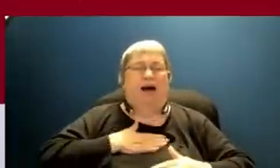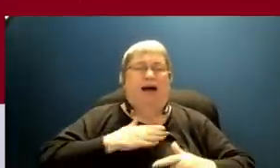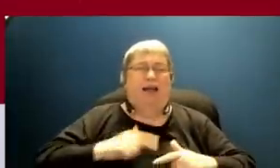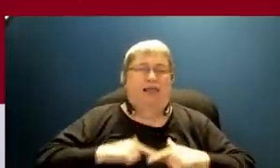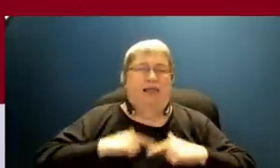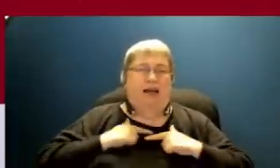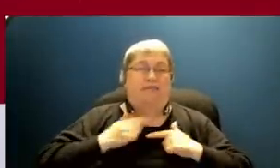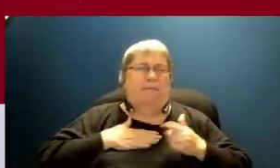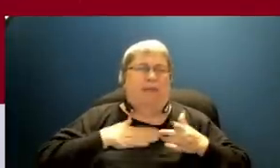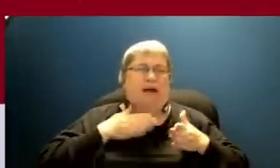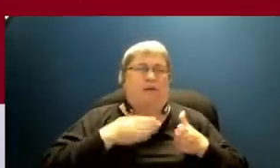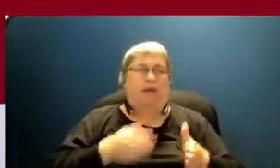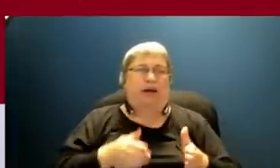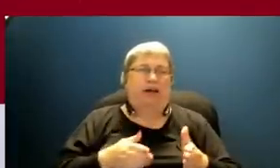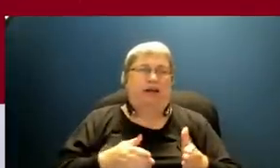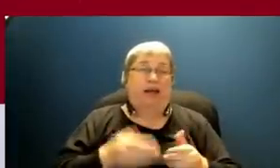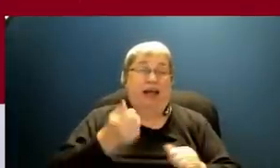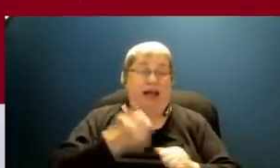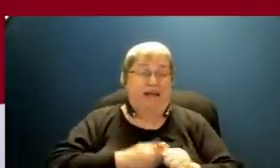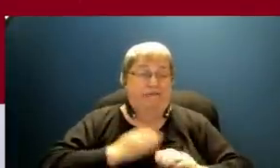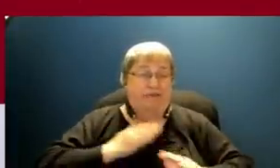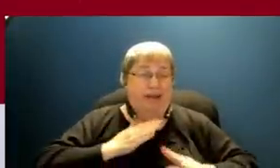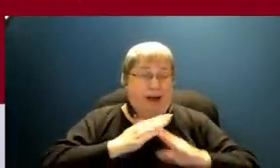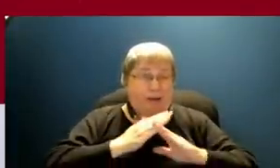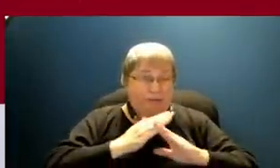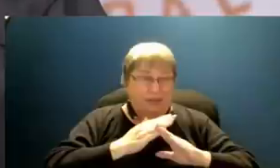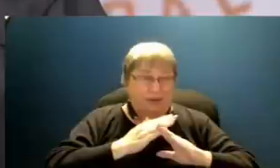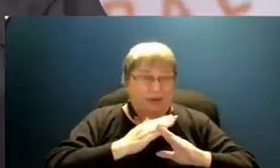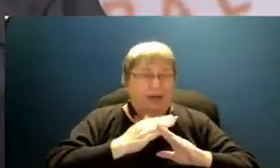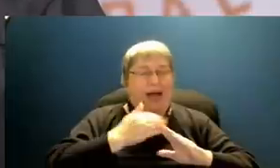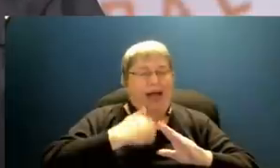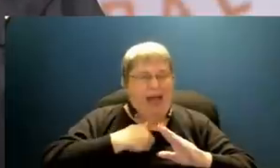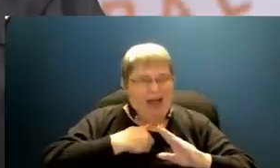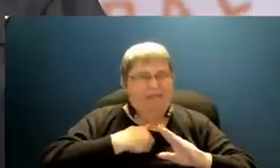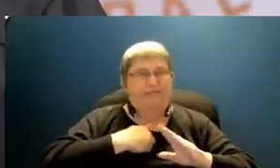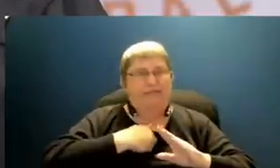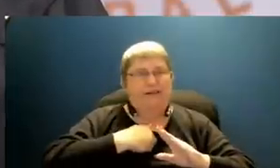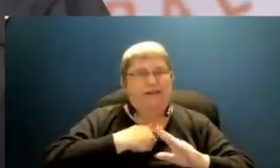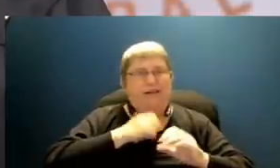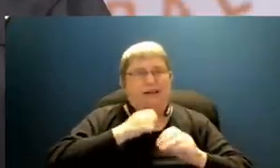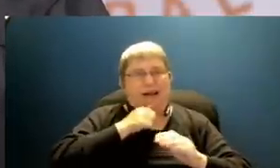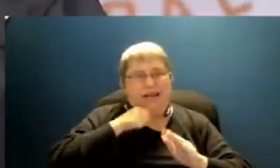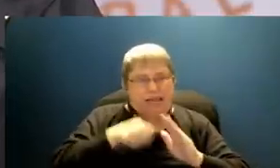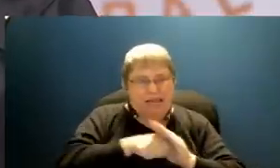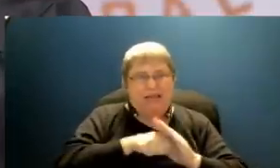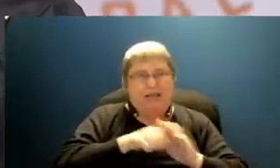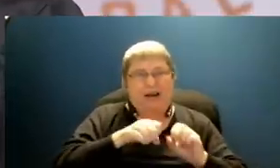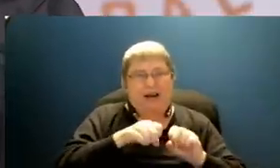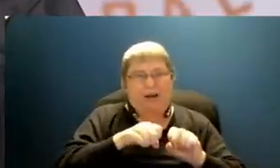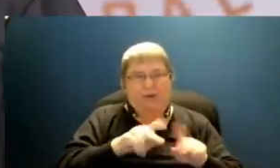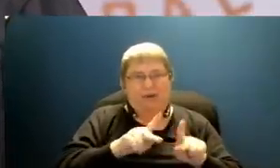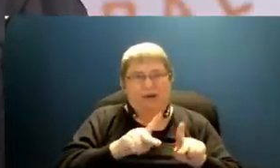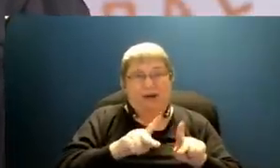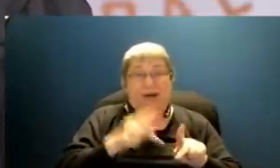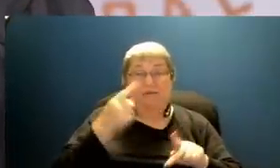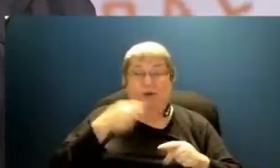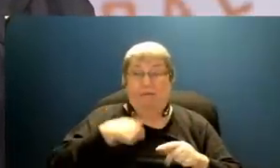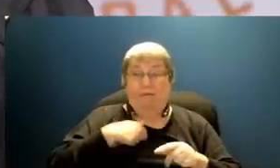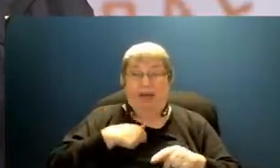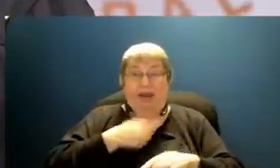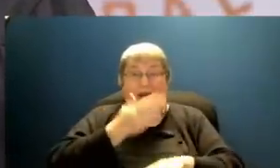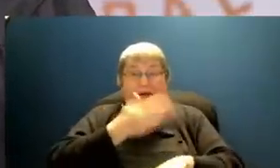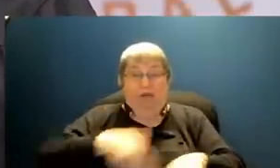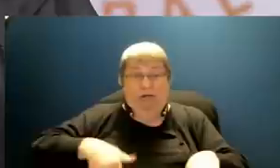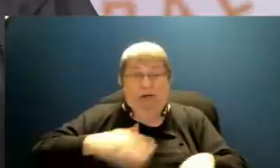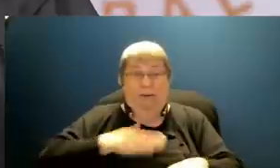Every single obstacle has a hidden opportunity. For me, an obstacle of dealing with an amputation